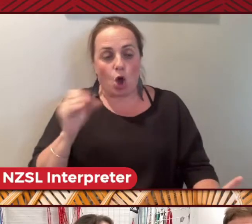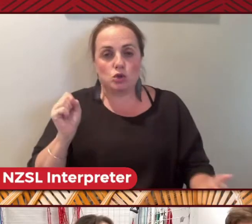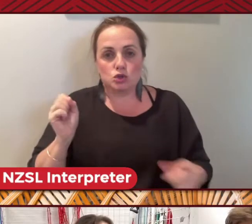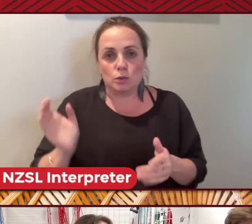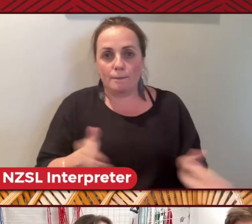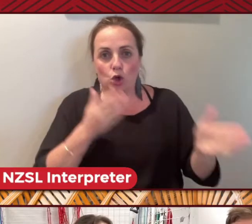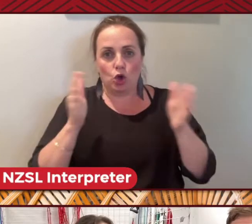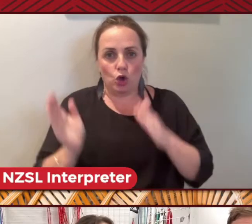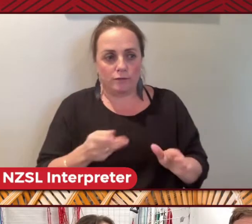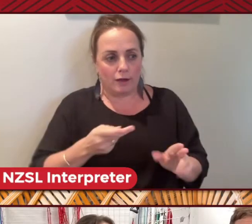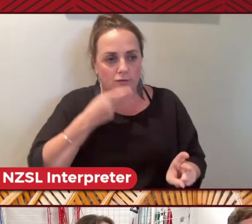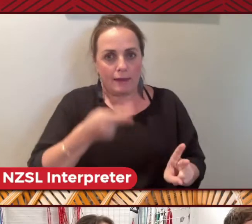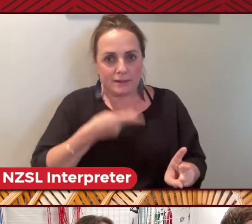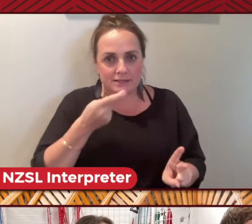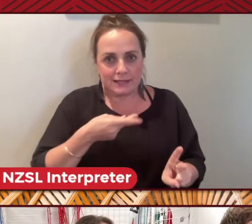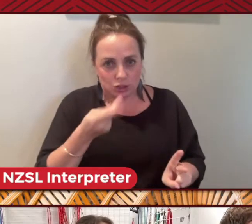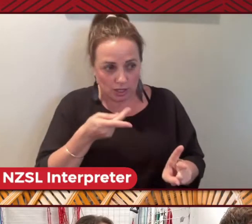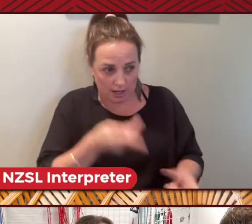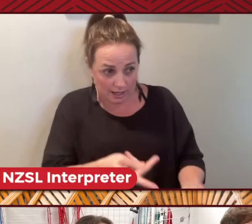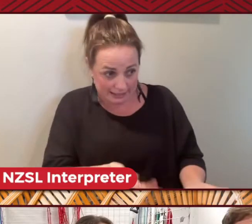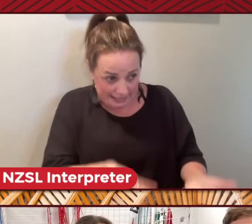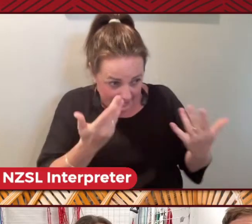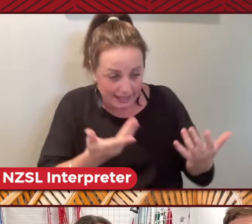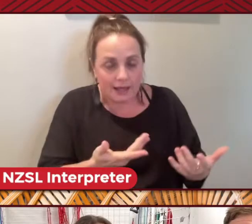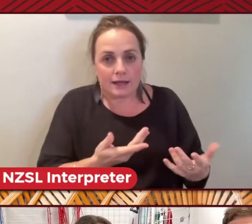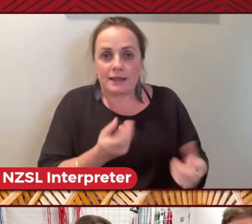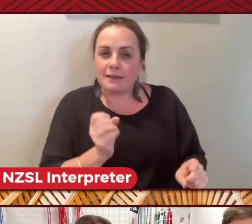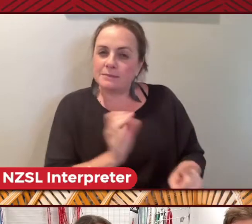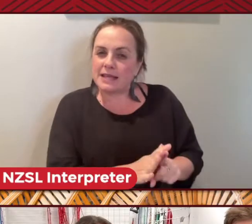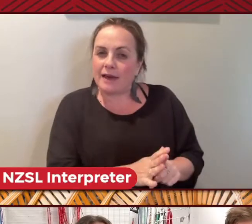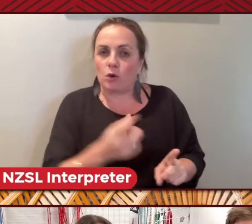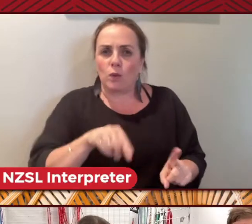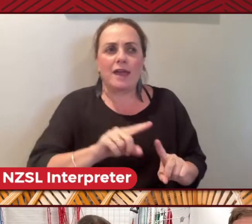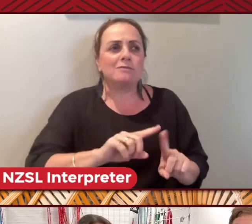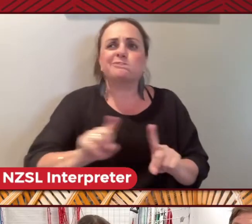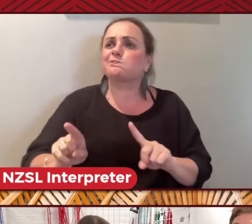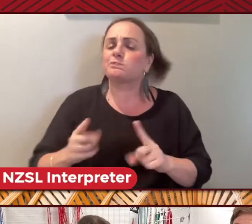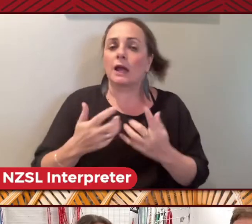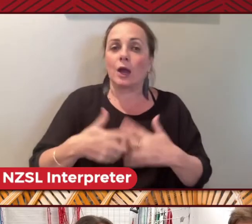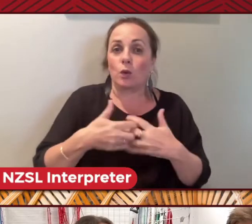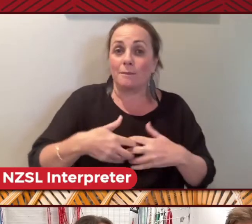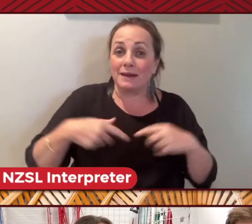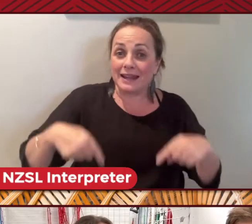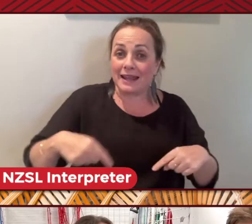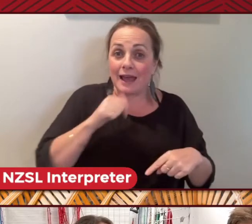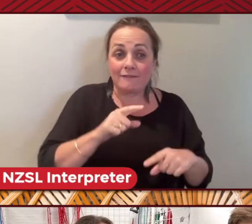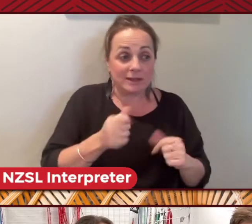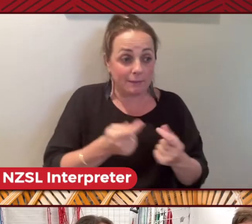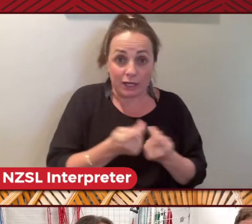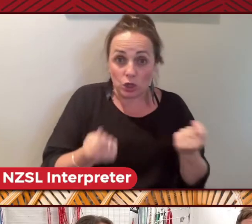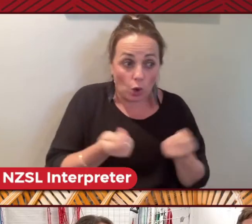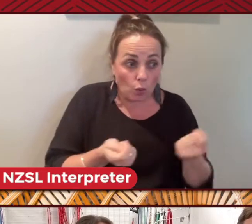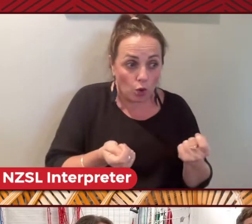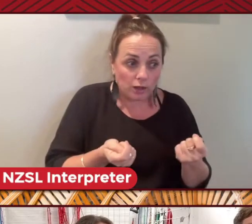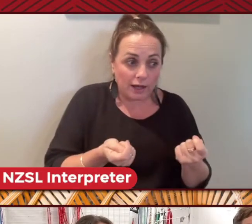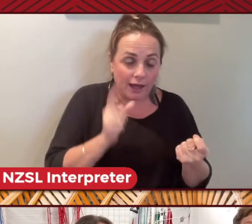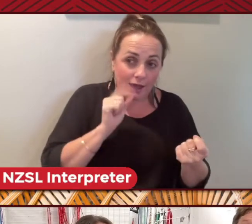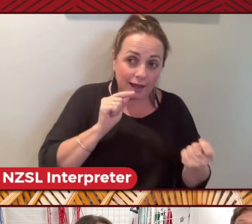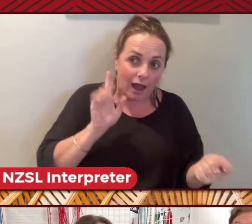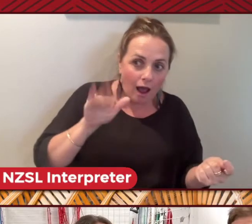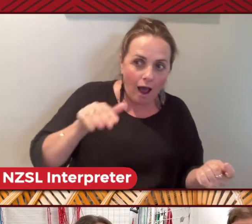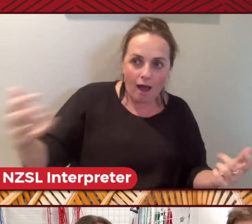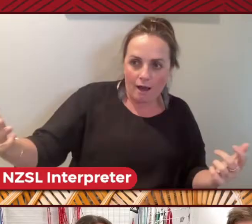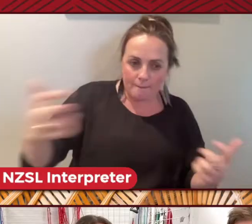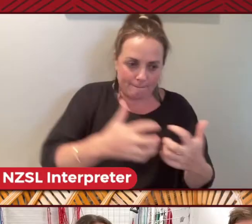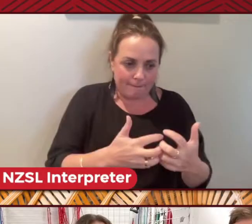movement, repetition, and imagine we've got so many pieces of different equipment. If something's not working for them, we've got the ability to go, okay, how are we